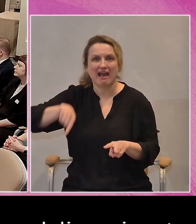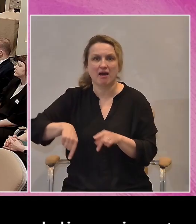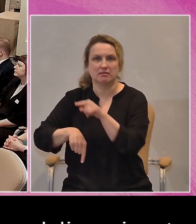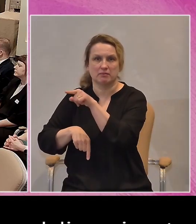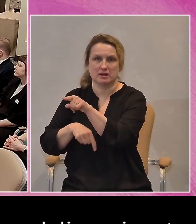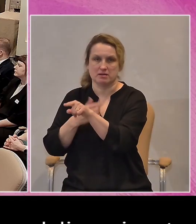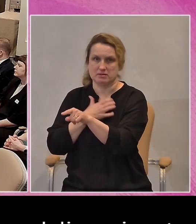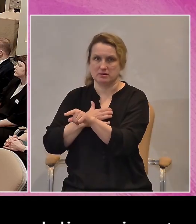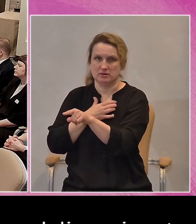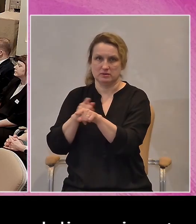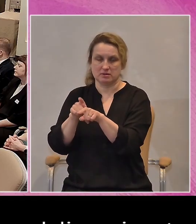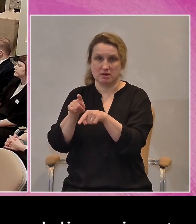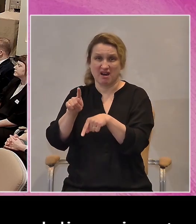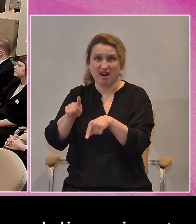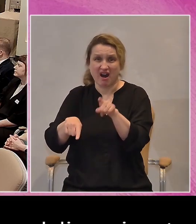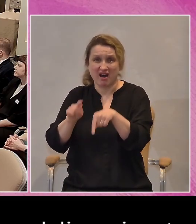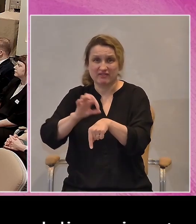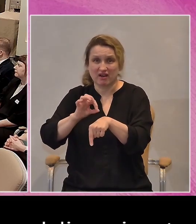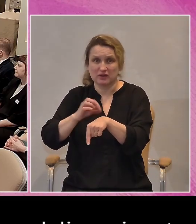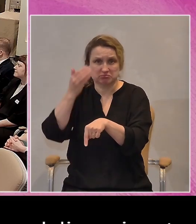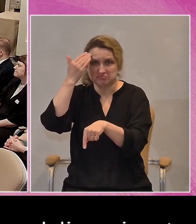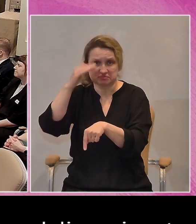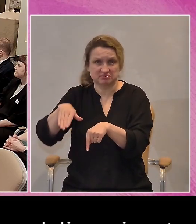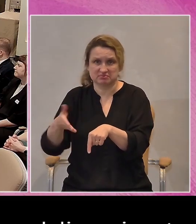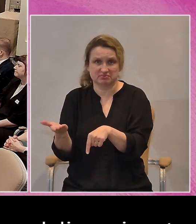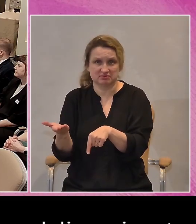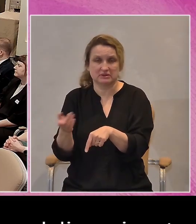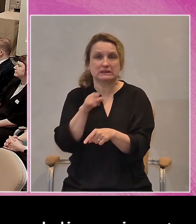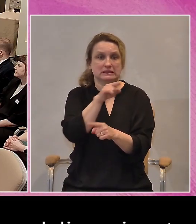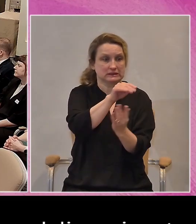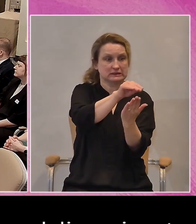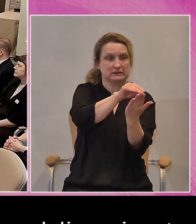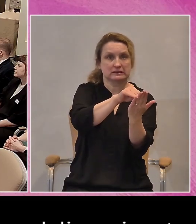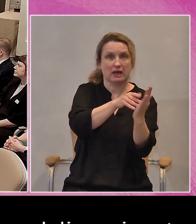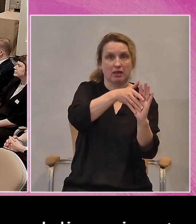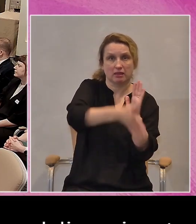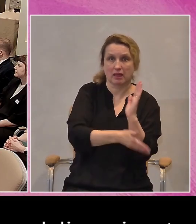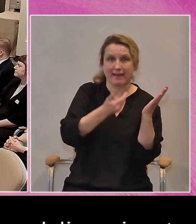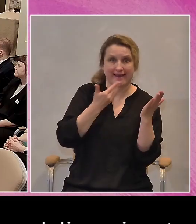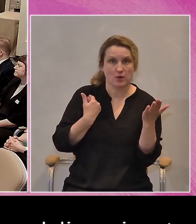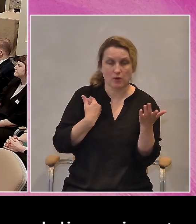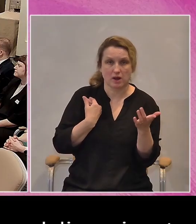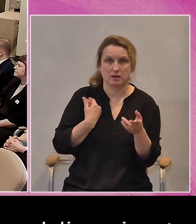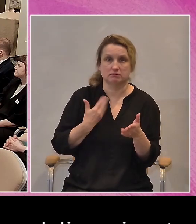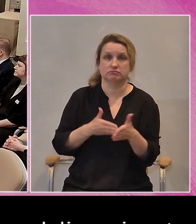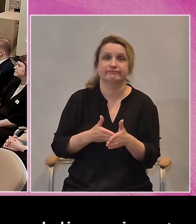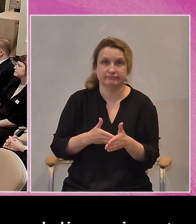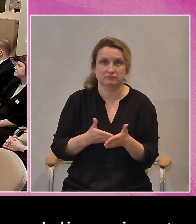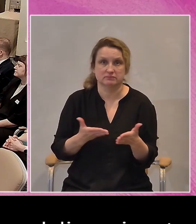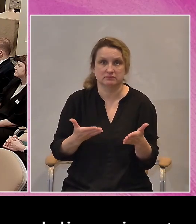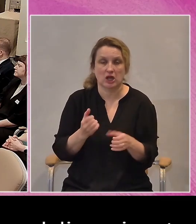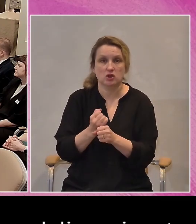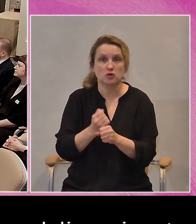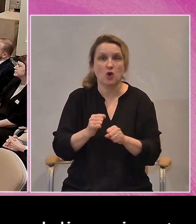doctors who work at the Social Insurance Board, they don't have a lot of knowledge on rare